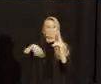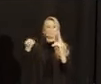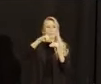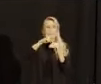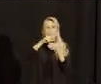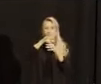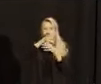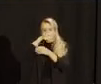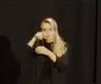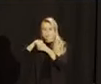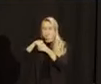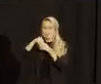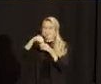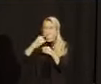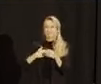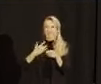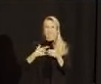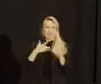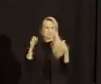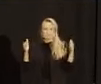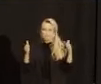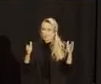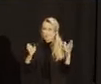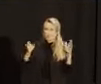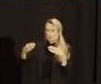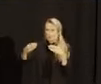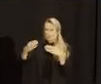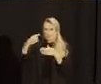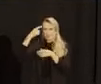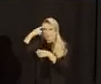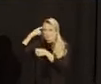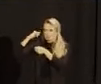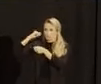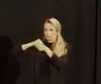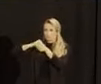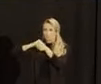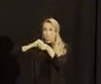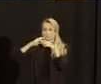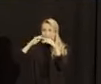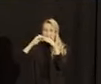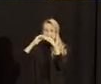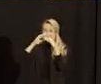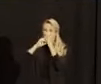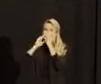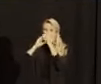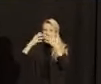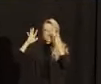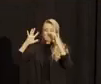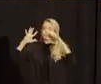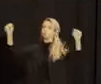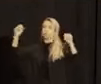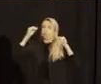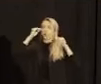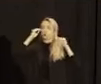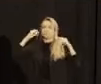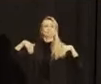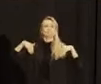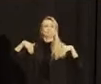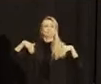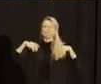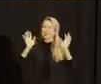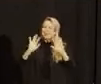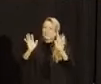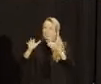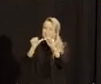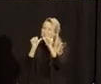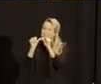this ballroom, but also as you're outside these doors, that you're connecting with each other. I didn't know in